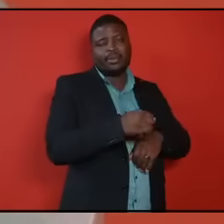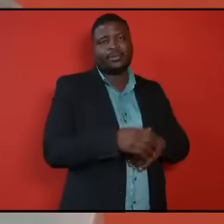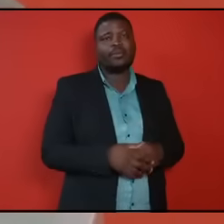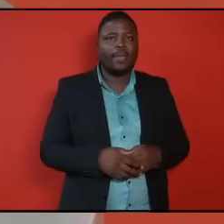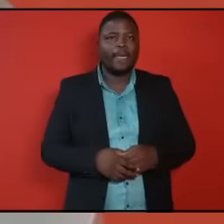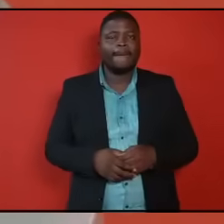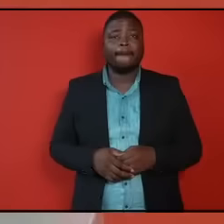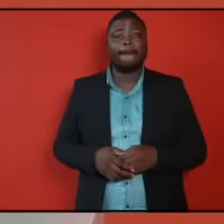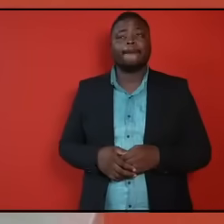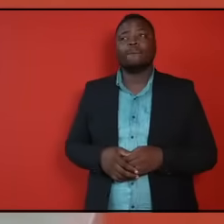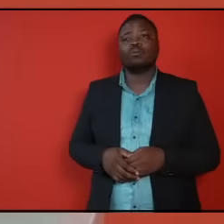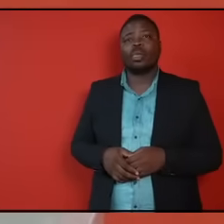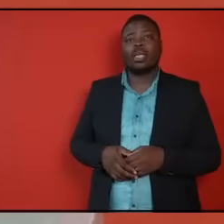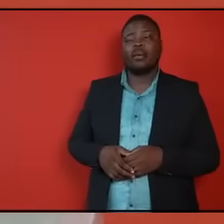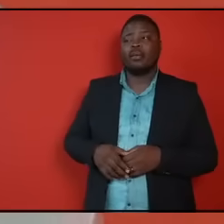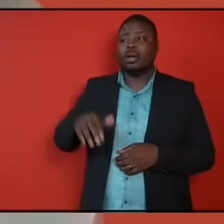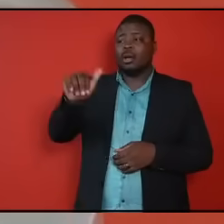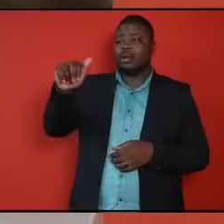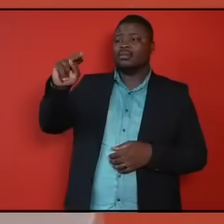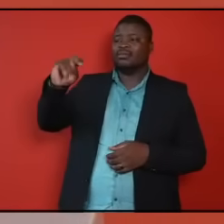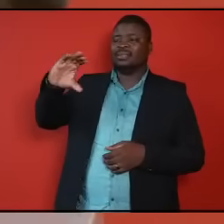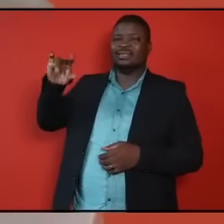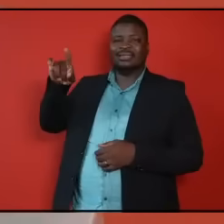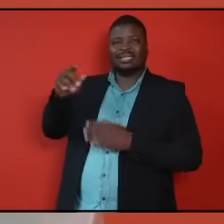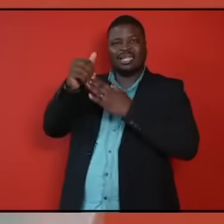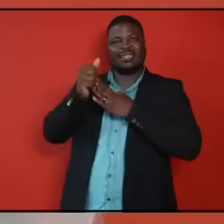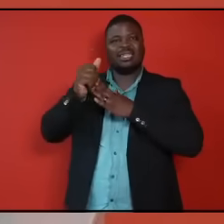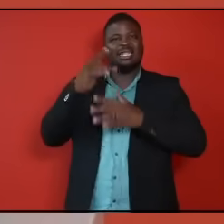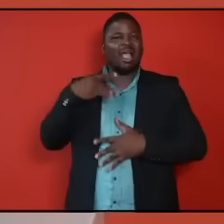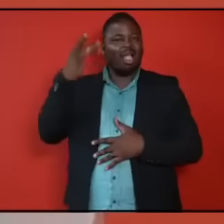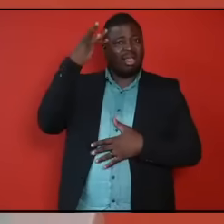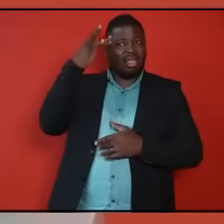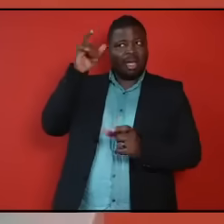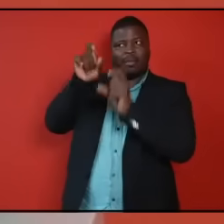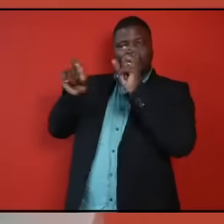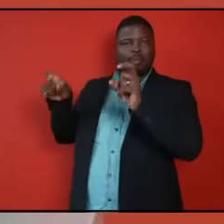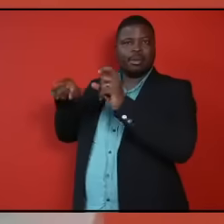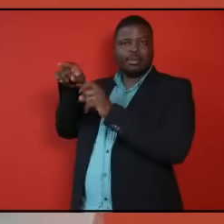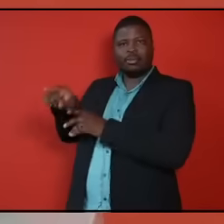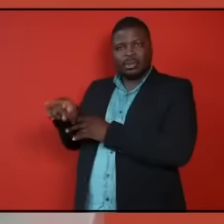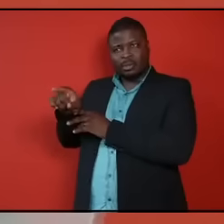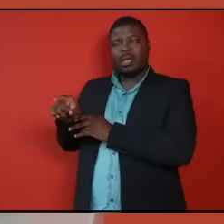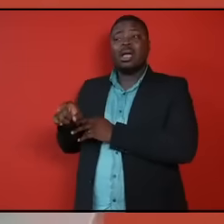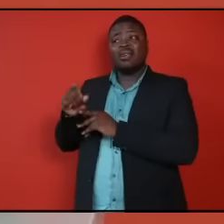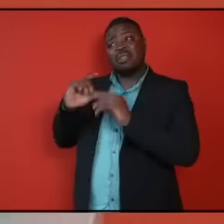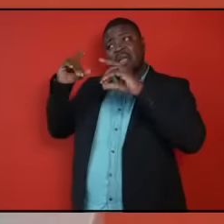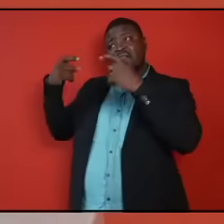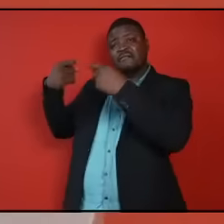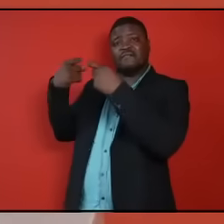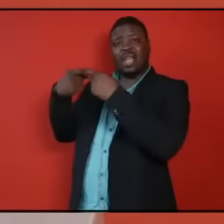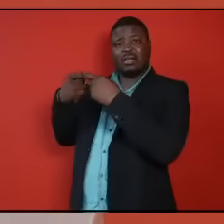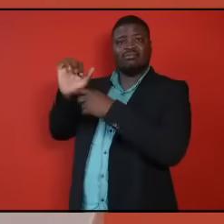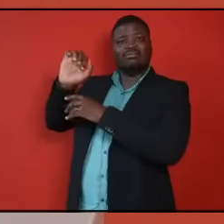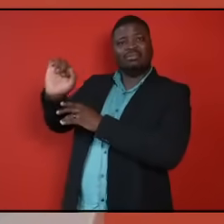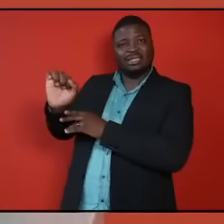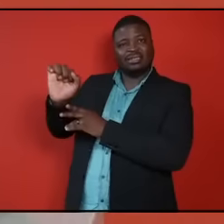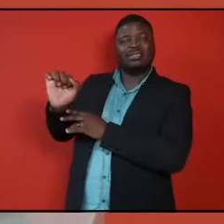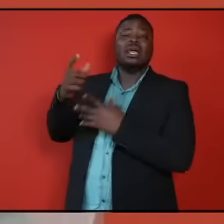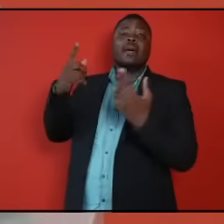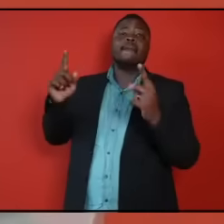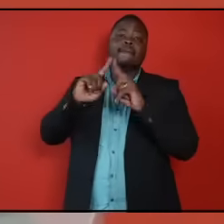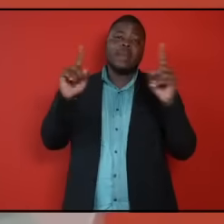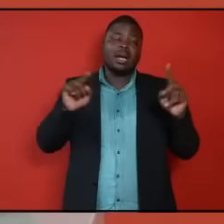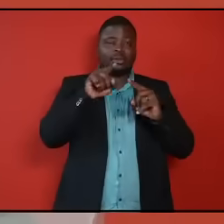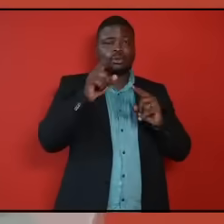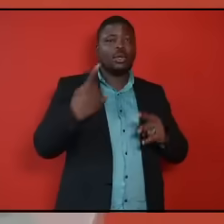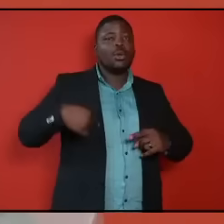Leave the ANC, it's led by clowns. They can fight their own battles. We ought to focus on the enemy and say,